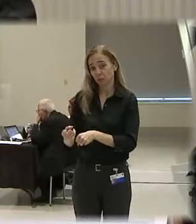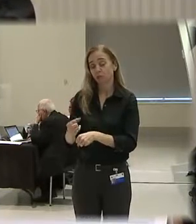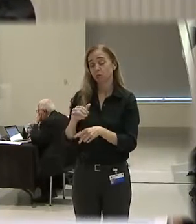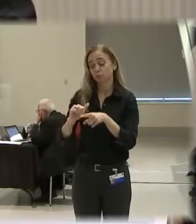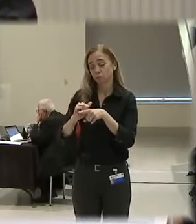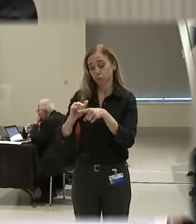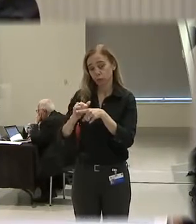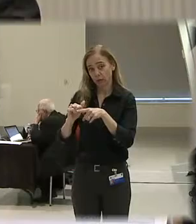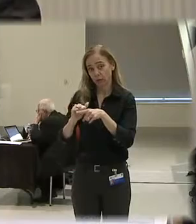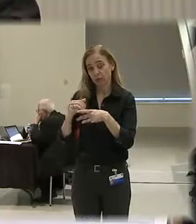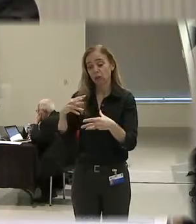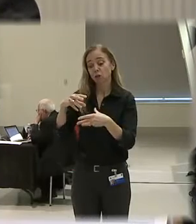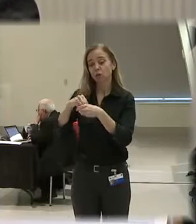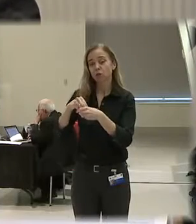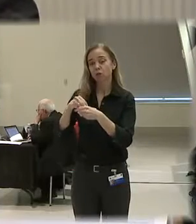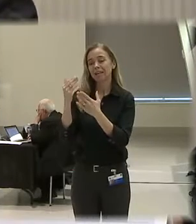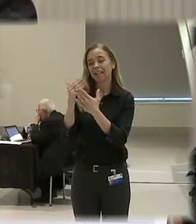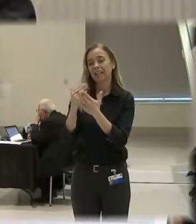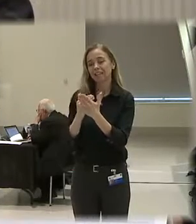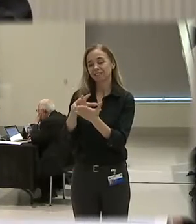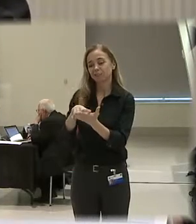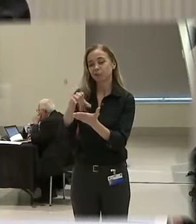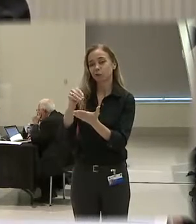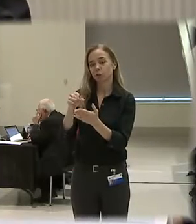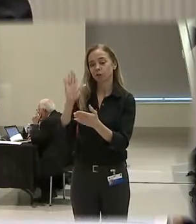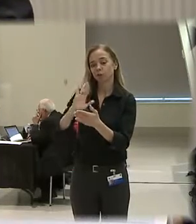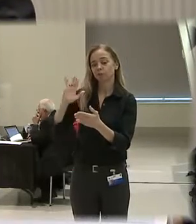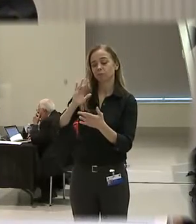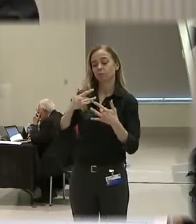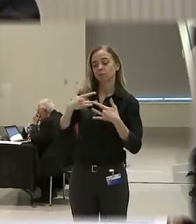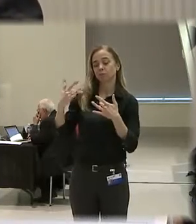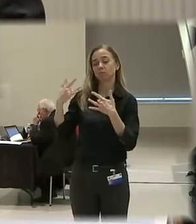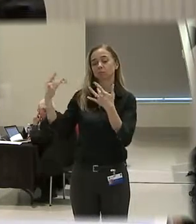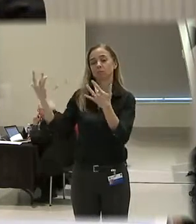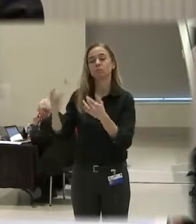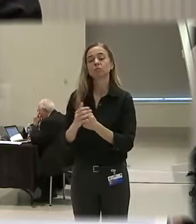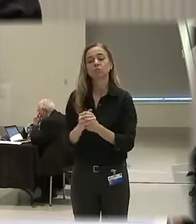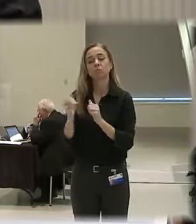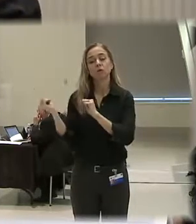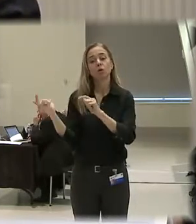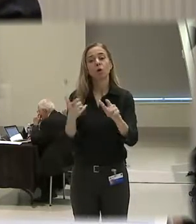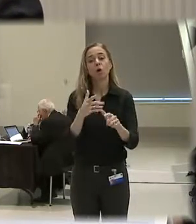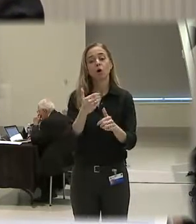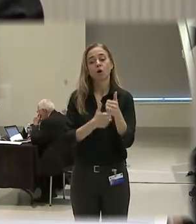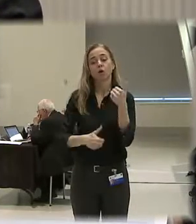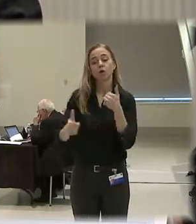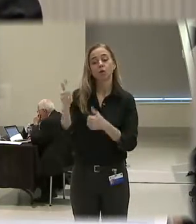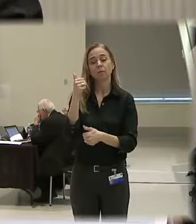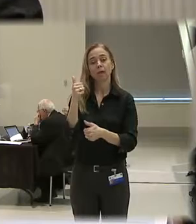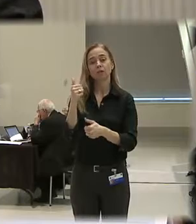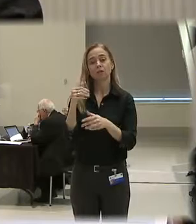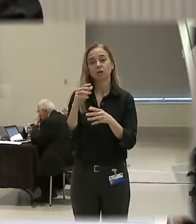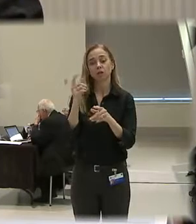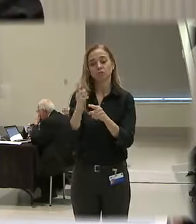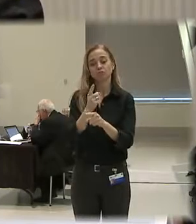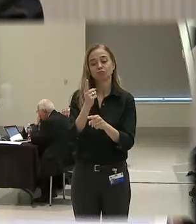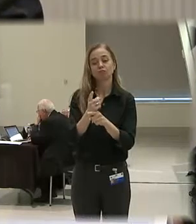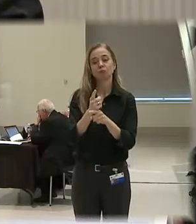previous events and tabletop exercises. All of our commanders are specifically trained on proper